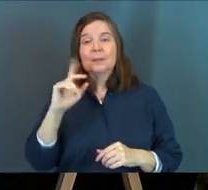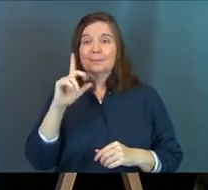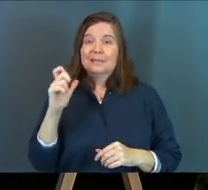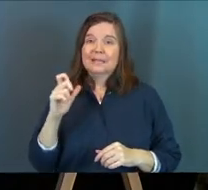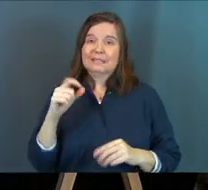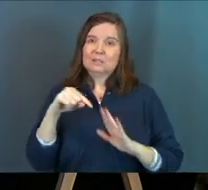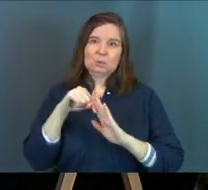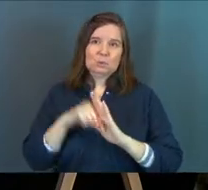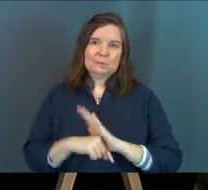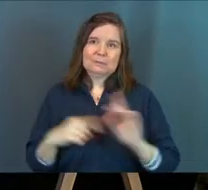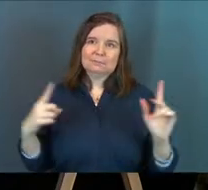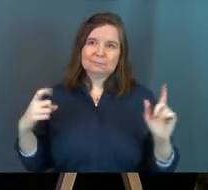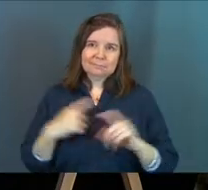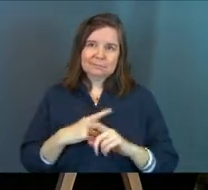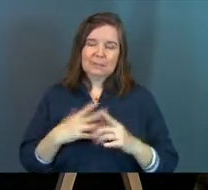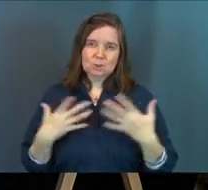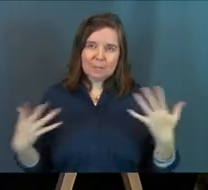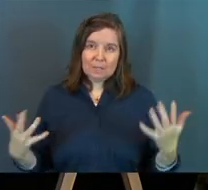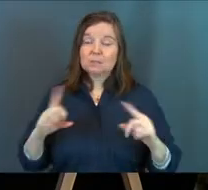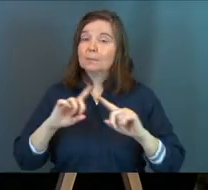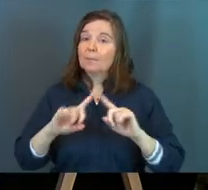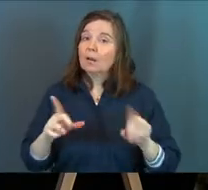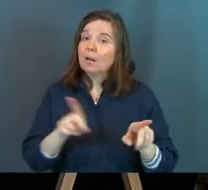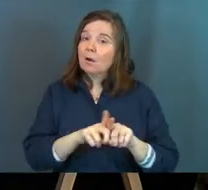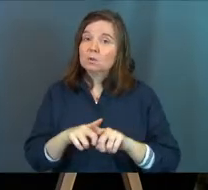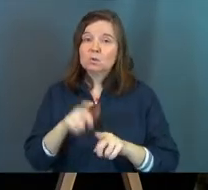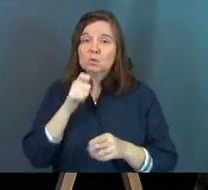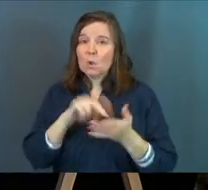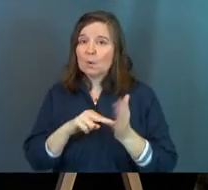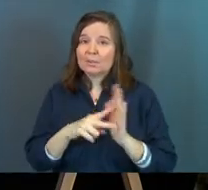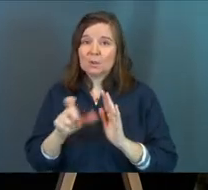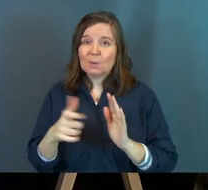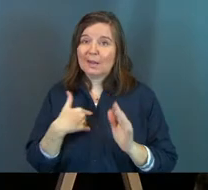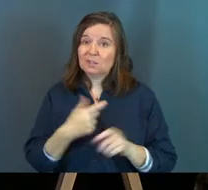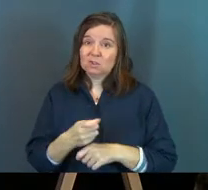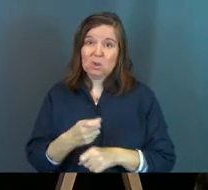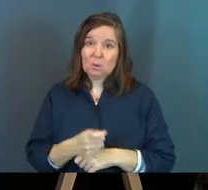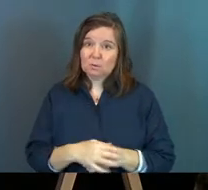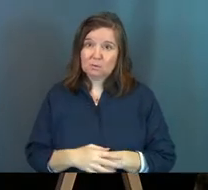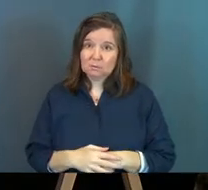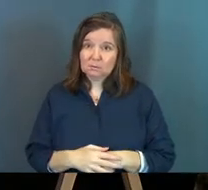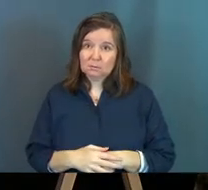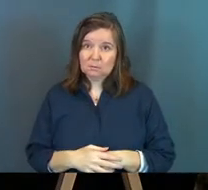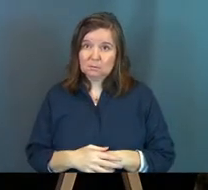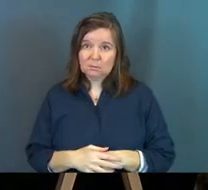because it's too deep and it's too much. I also don't mean this question as a joke.